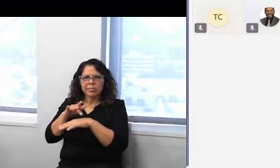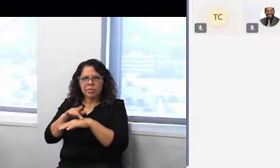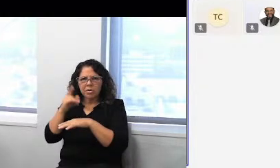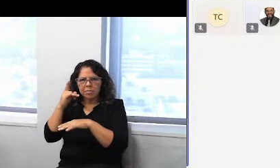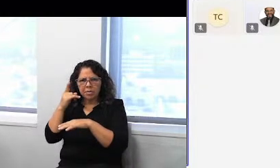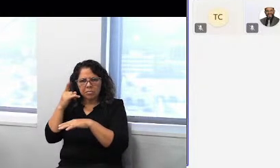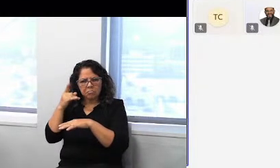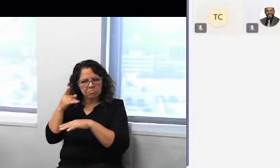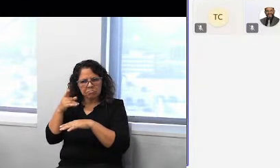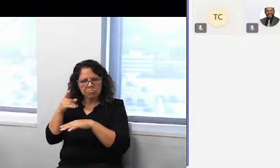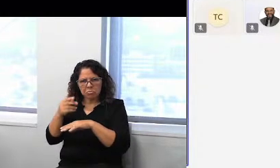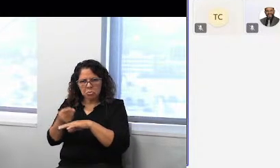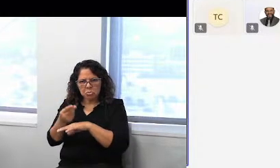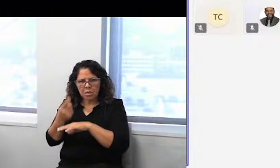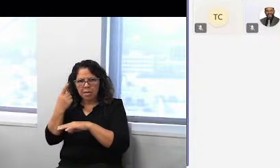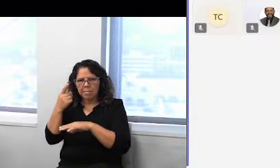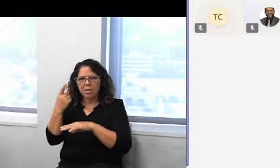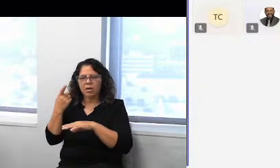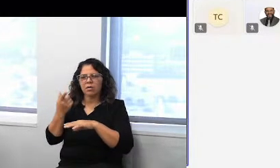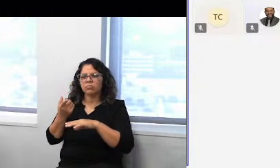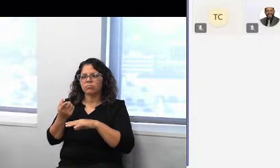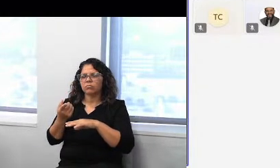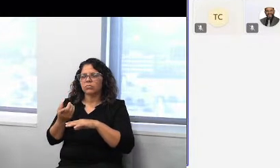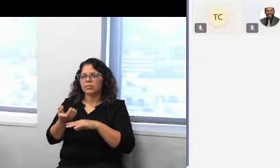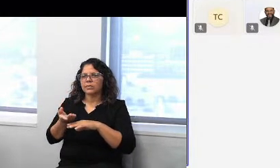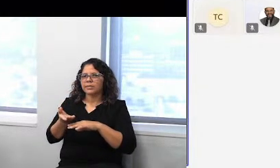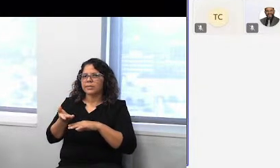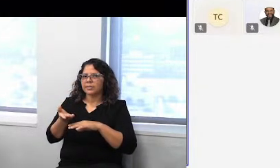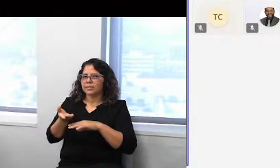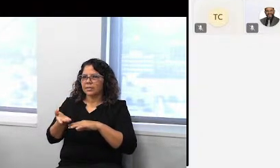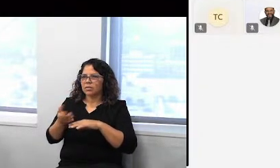accommodate the additional renewables? Do you know?